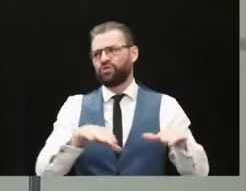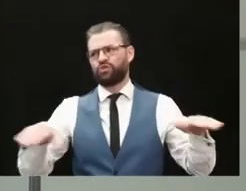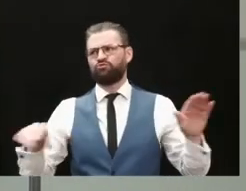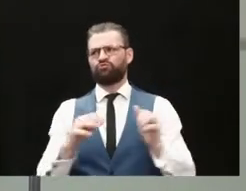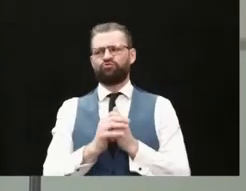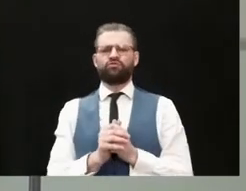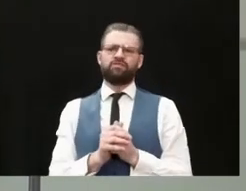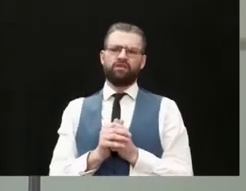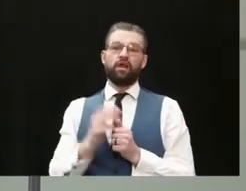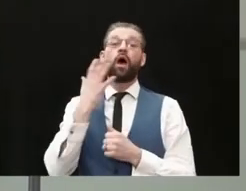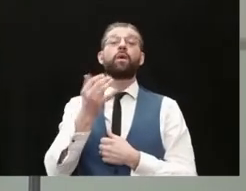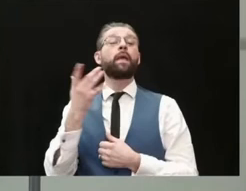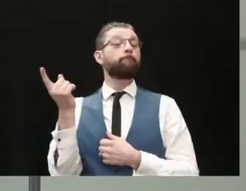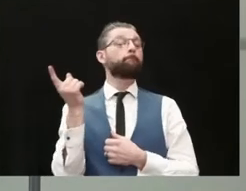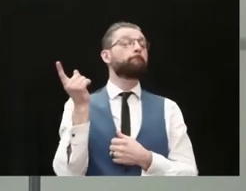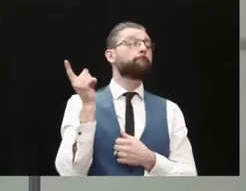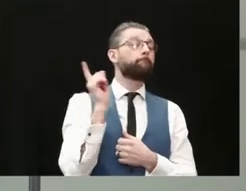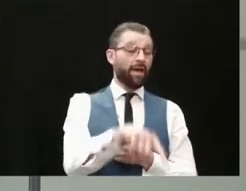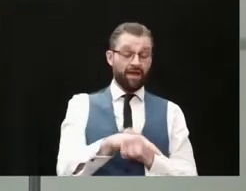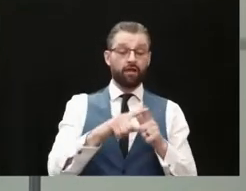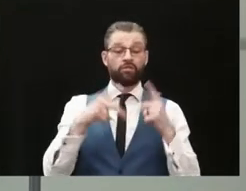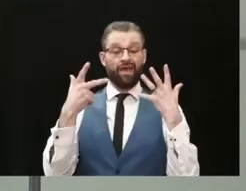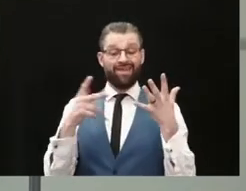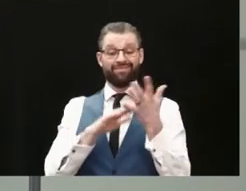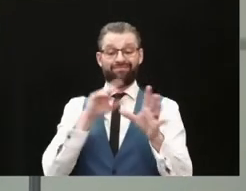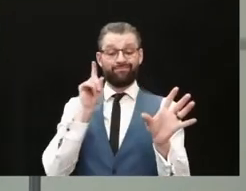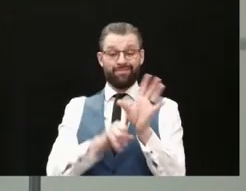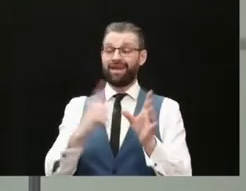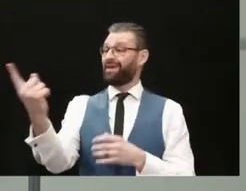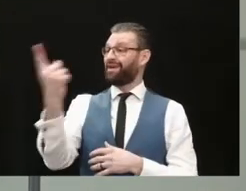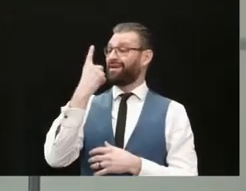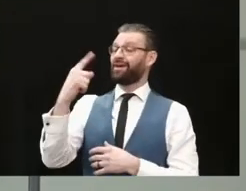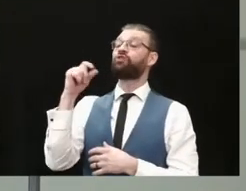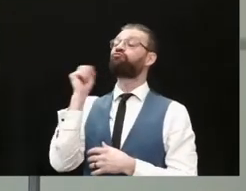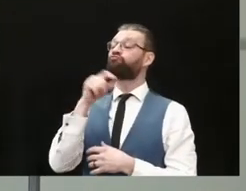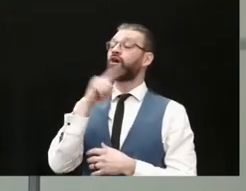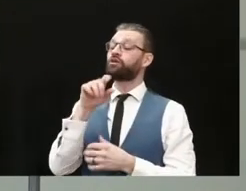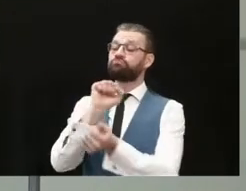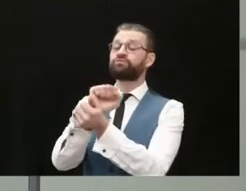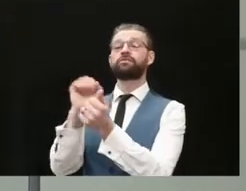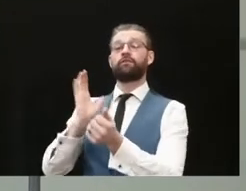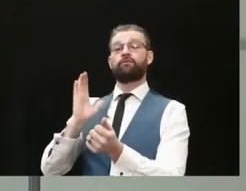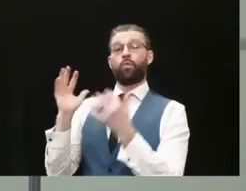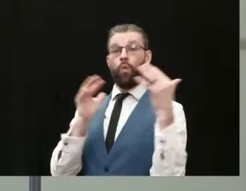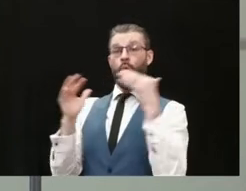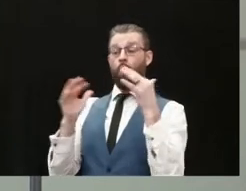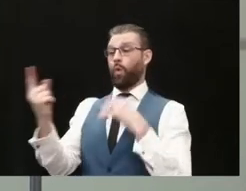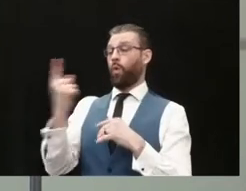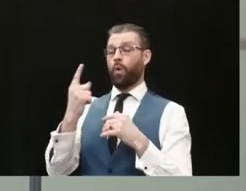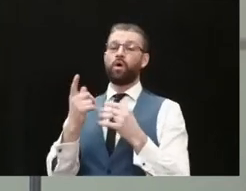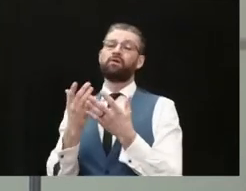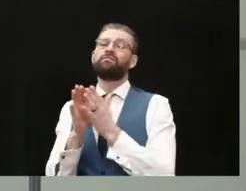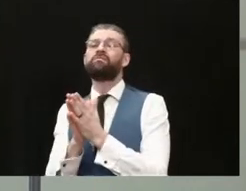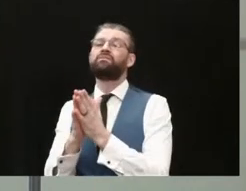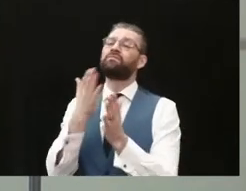that hospital on that 8th of May, she was approached by some Russian prisoners of war who were now also in the camp, and they pleaded with